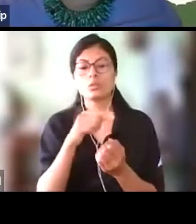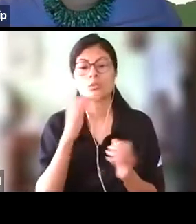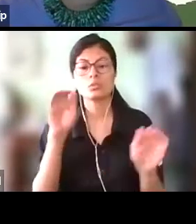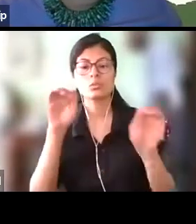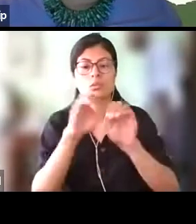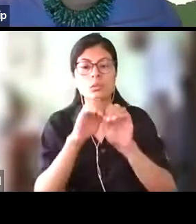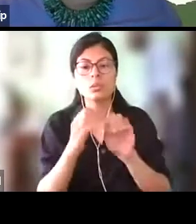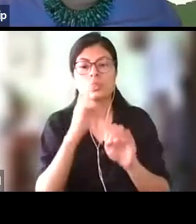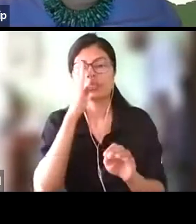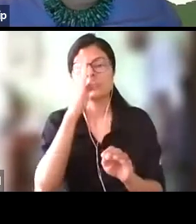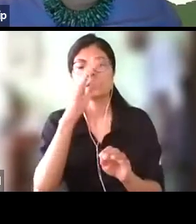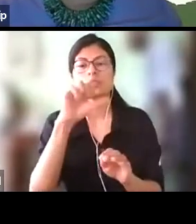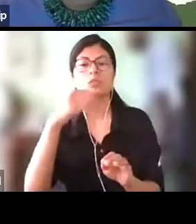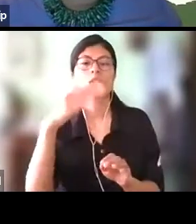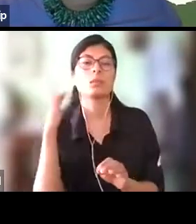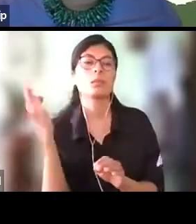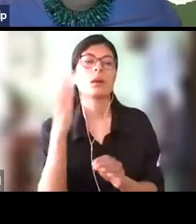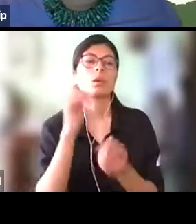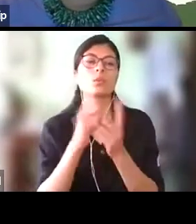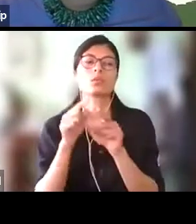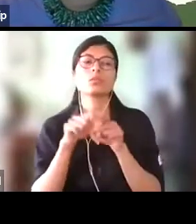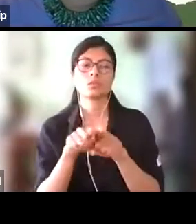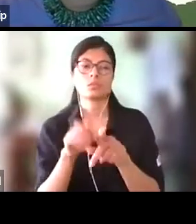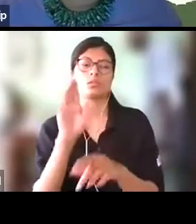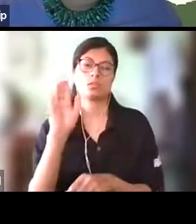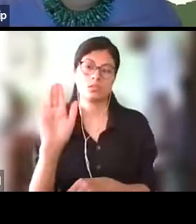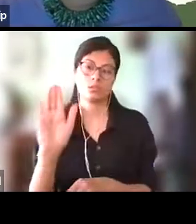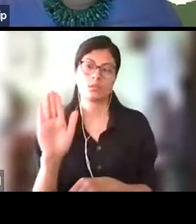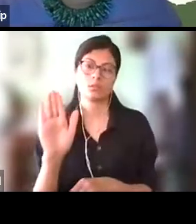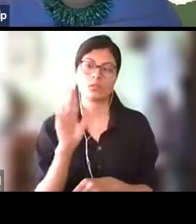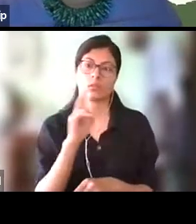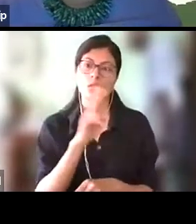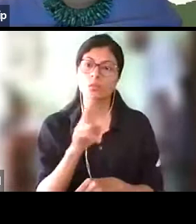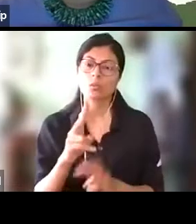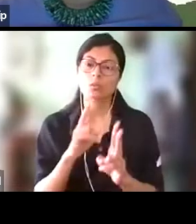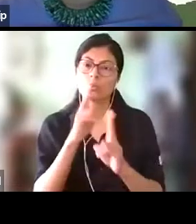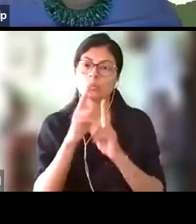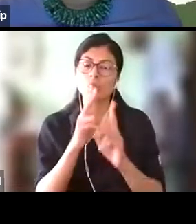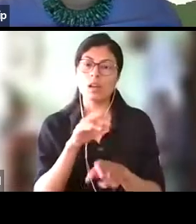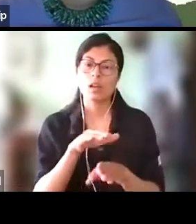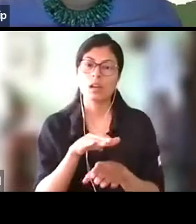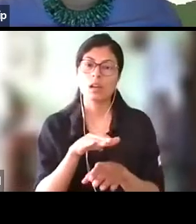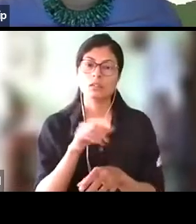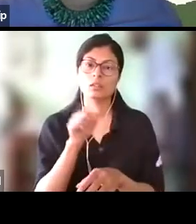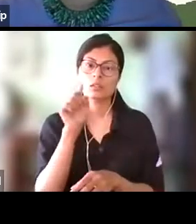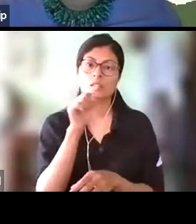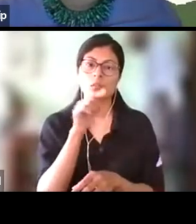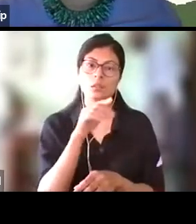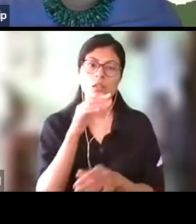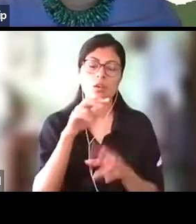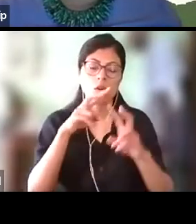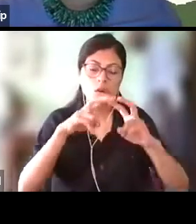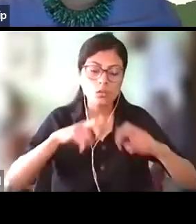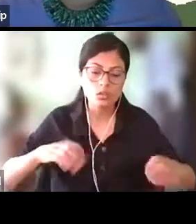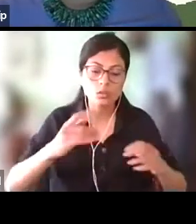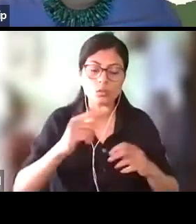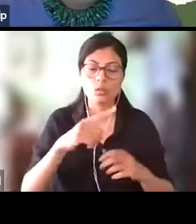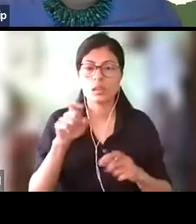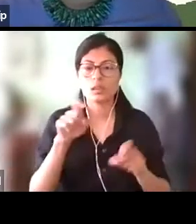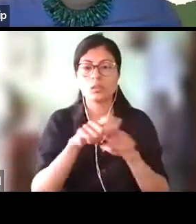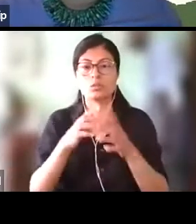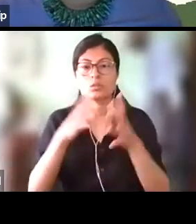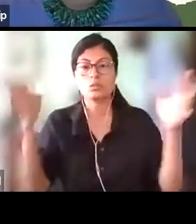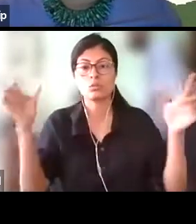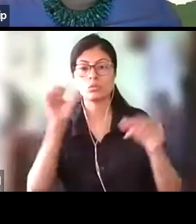perspectives and broader avenues for research and discussion in coming days. So I think these broader